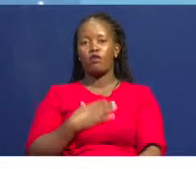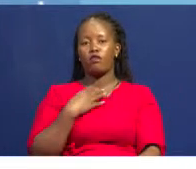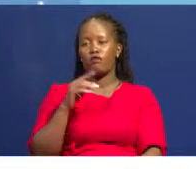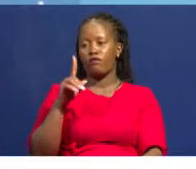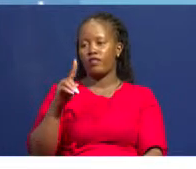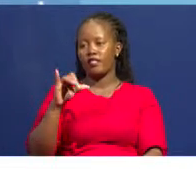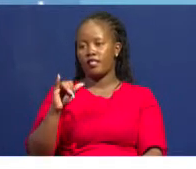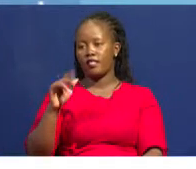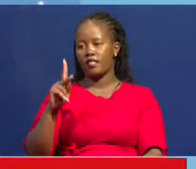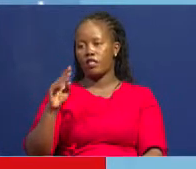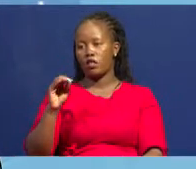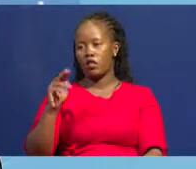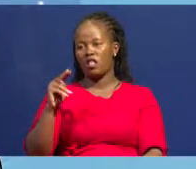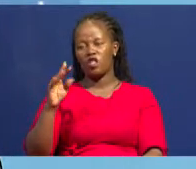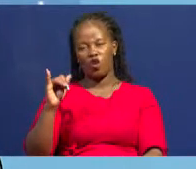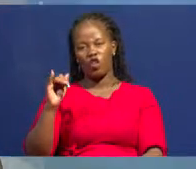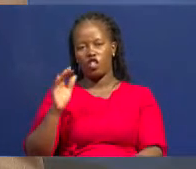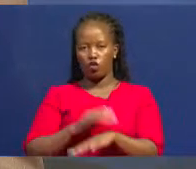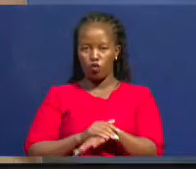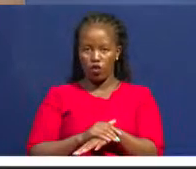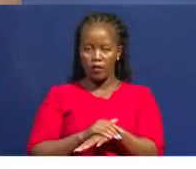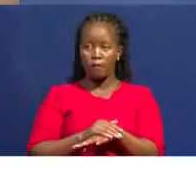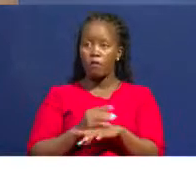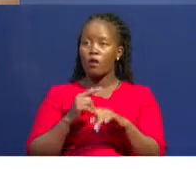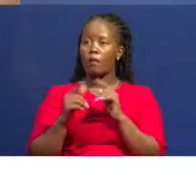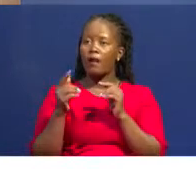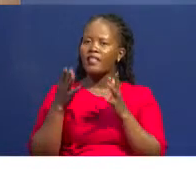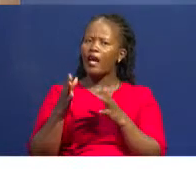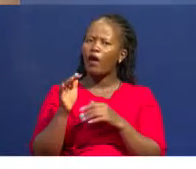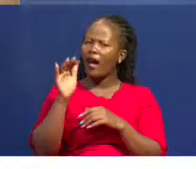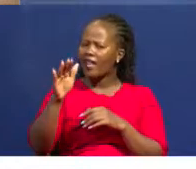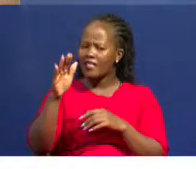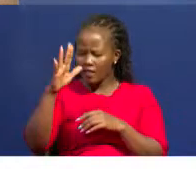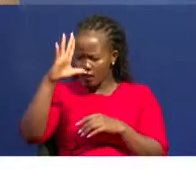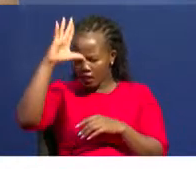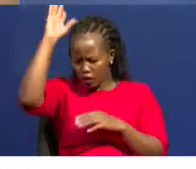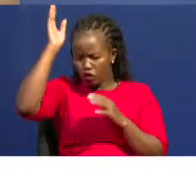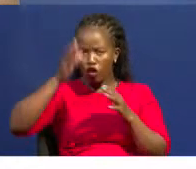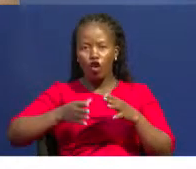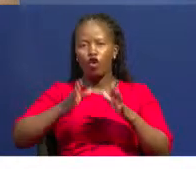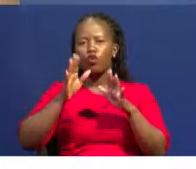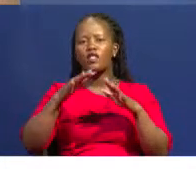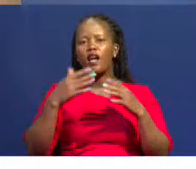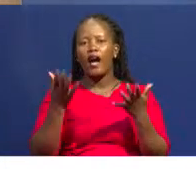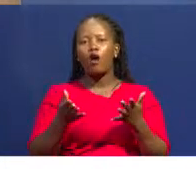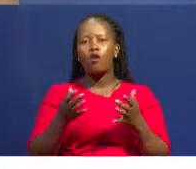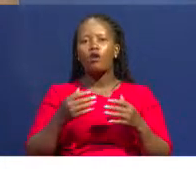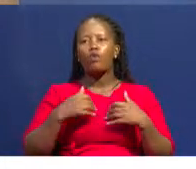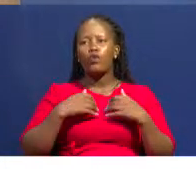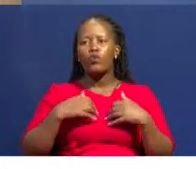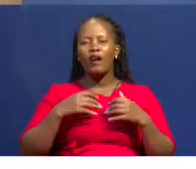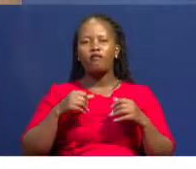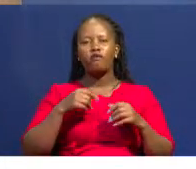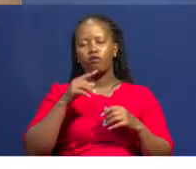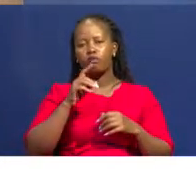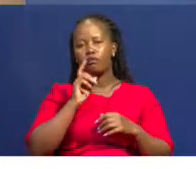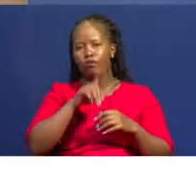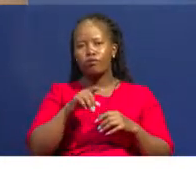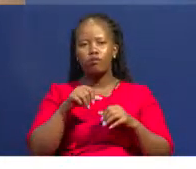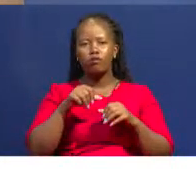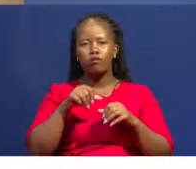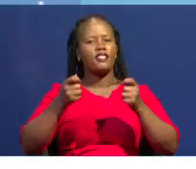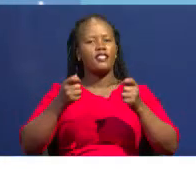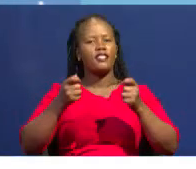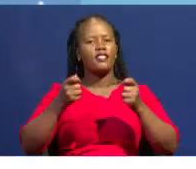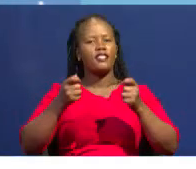that one is excellent. But ask him about the Johor Road, Mukokoteni, tuk-tuk. All right, let him